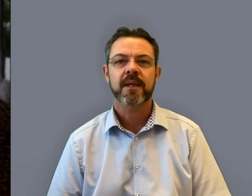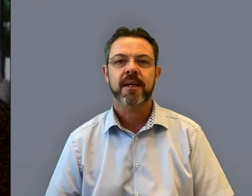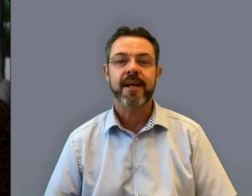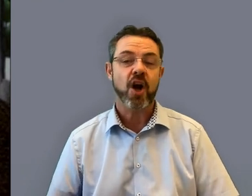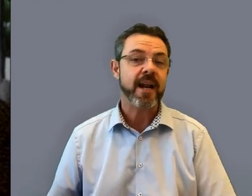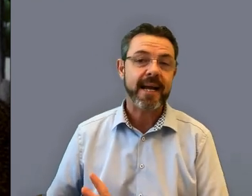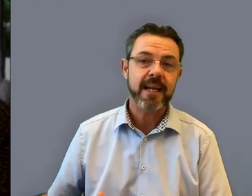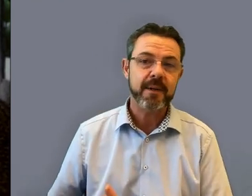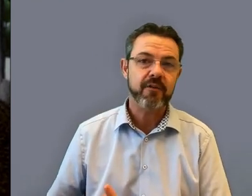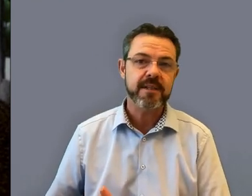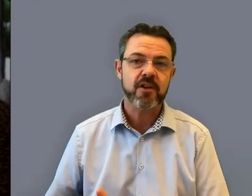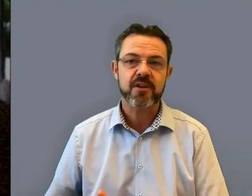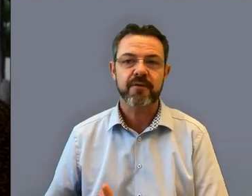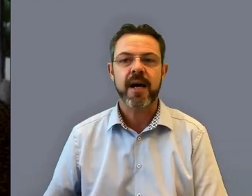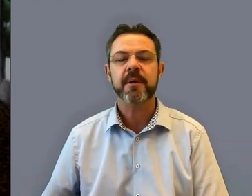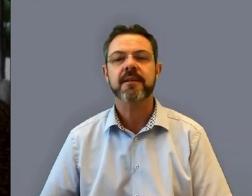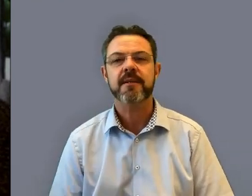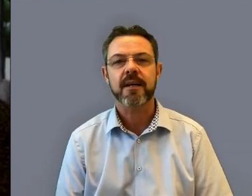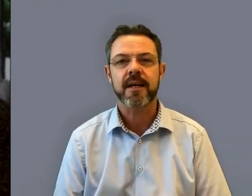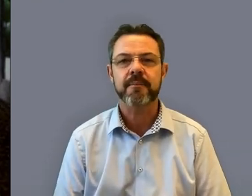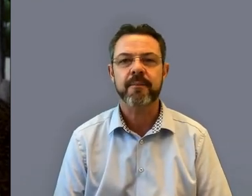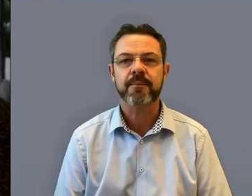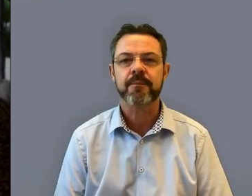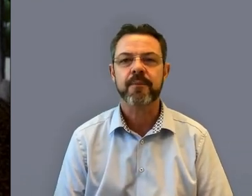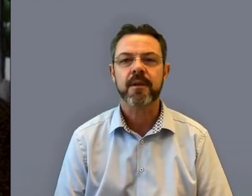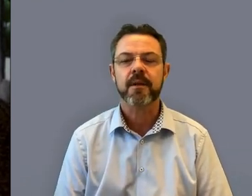from a non-academic research environment